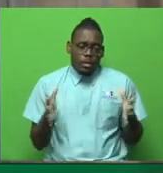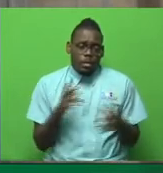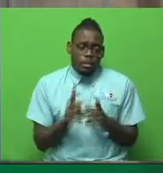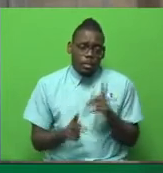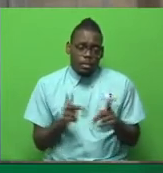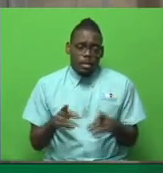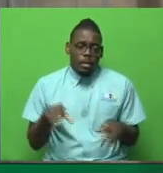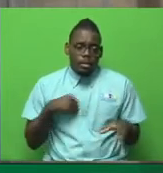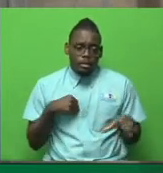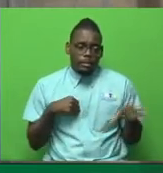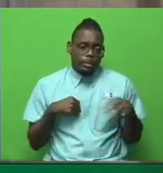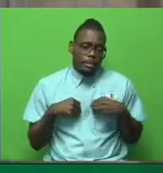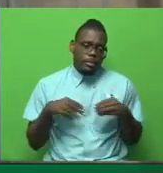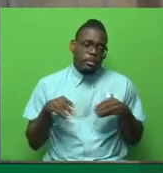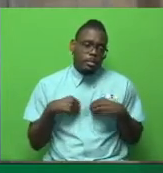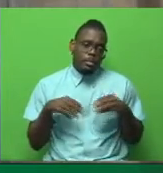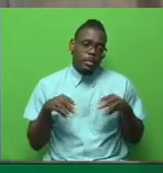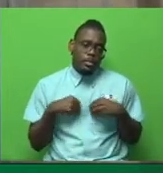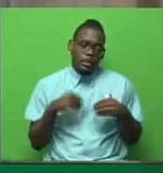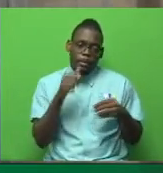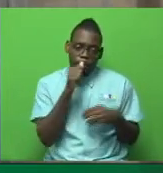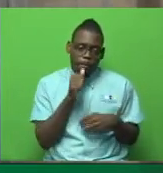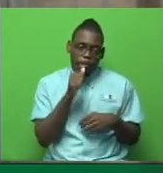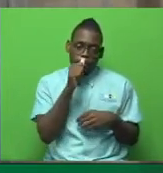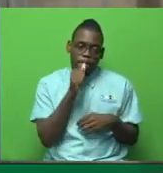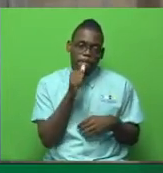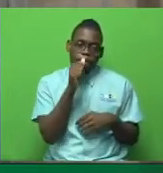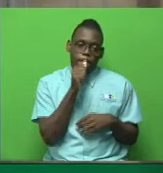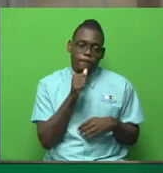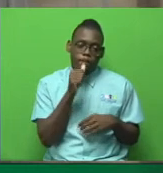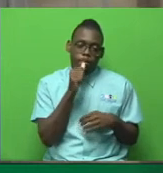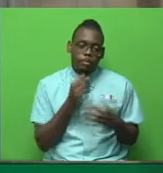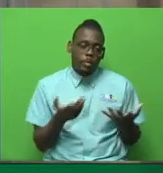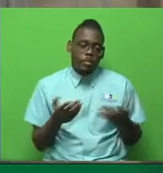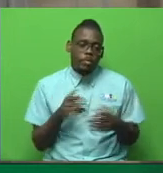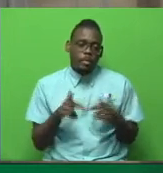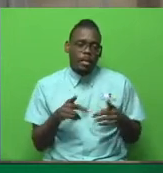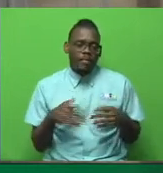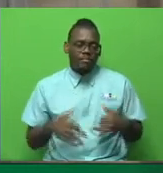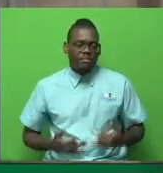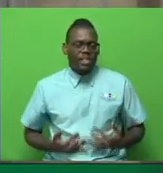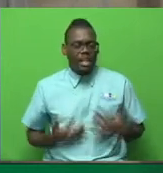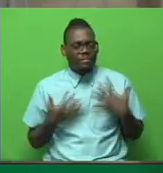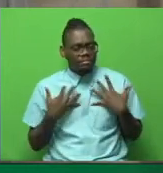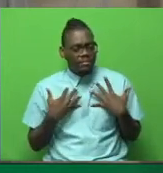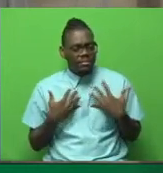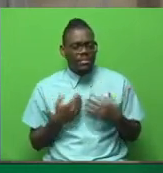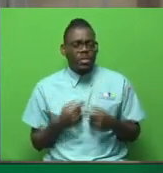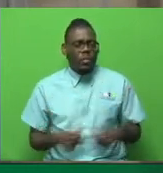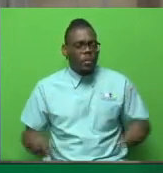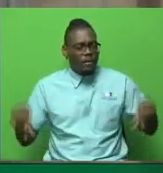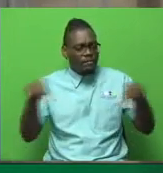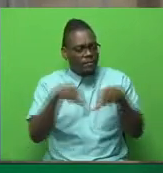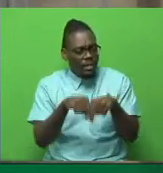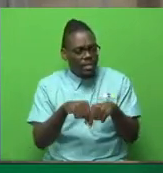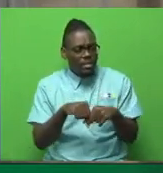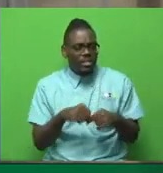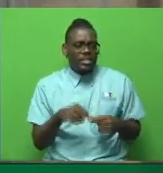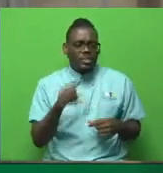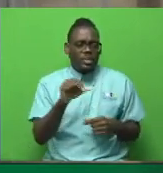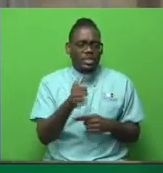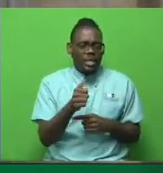every single Ministry is feeling and equality of life that we have seen in 2010 to 2015